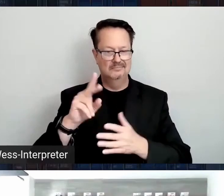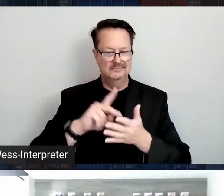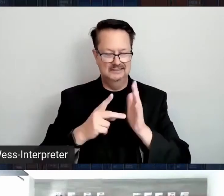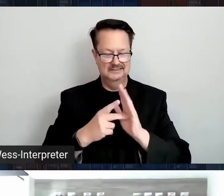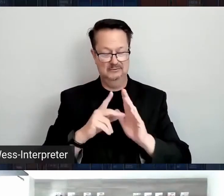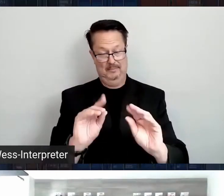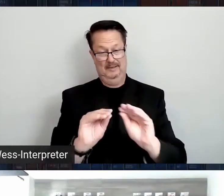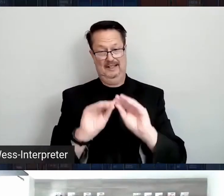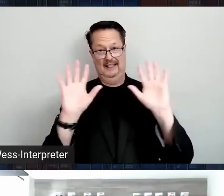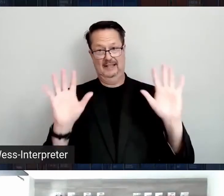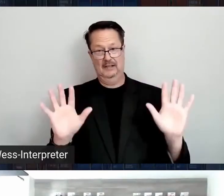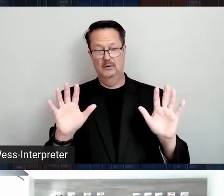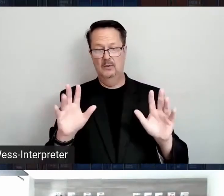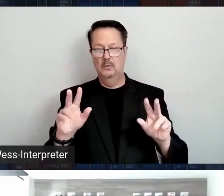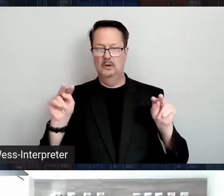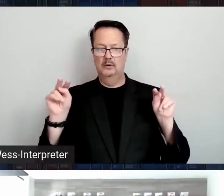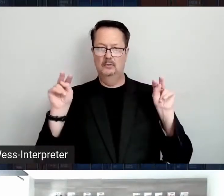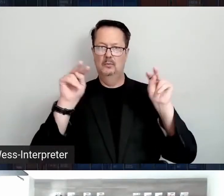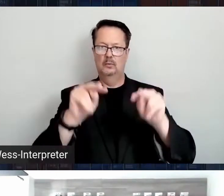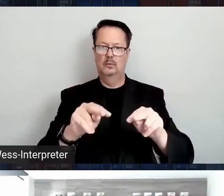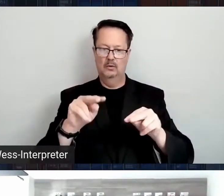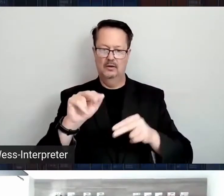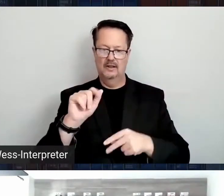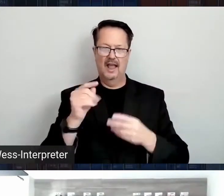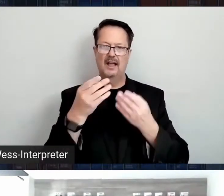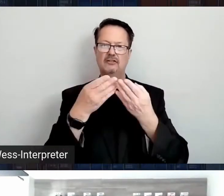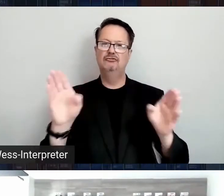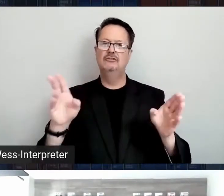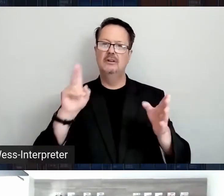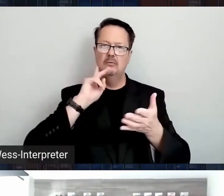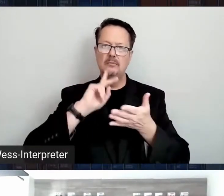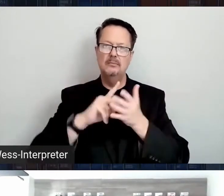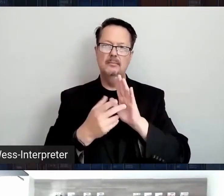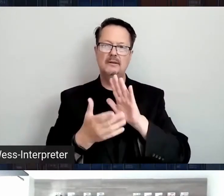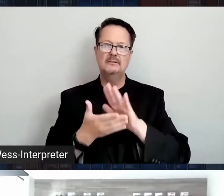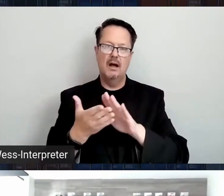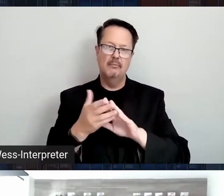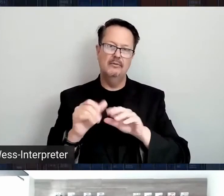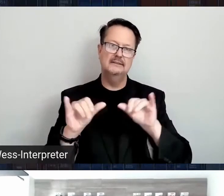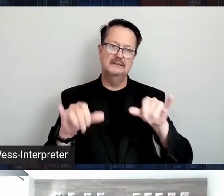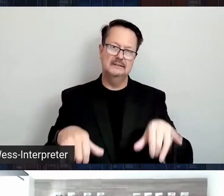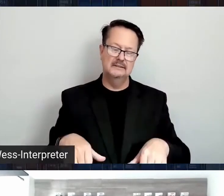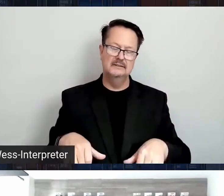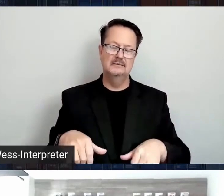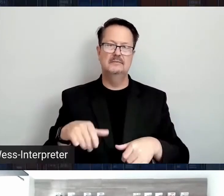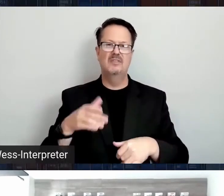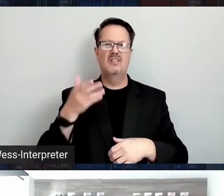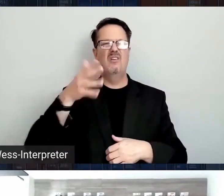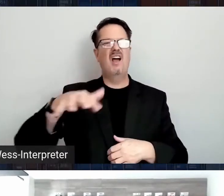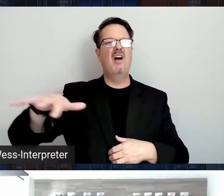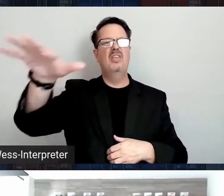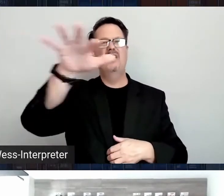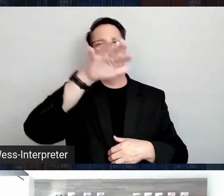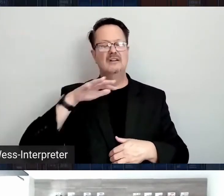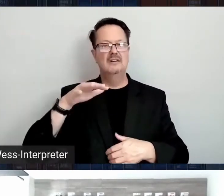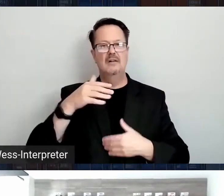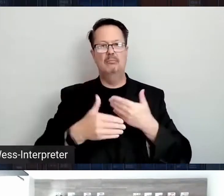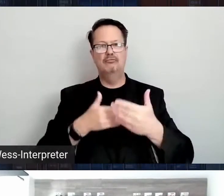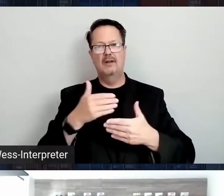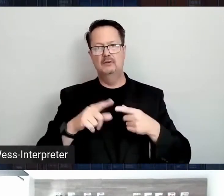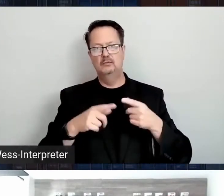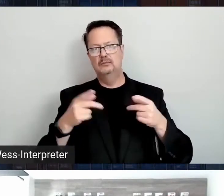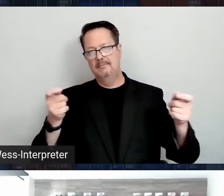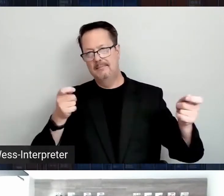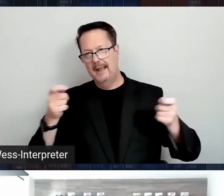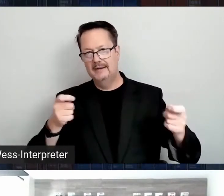like when you look at general purpose operating systems that are out there today, the process of managing those, securing